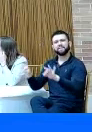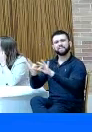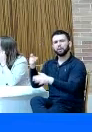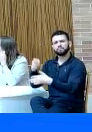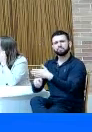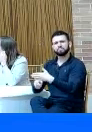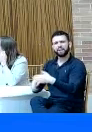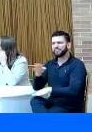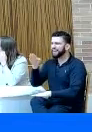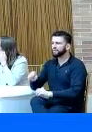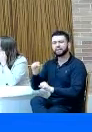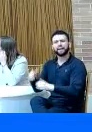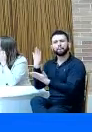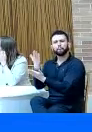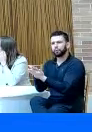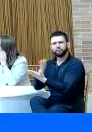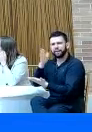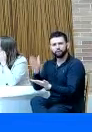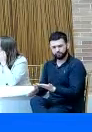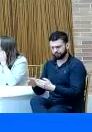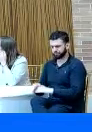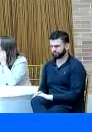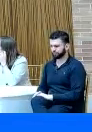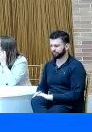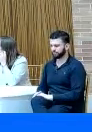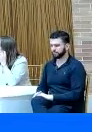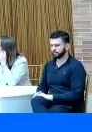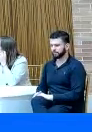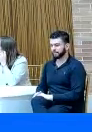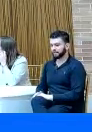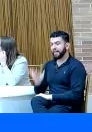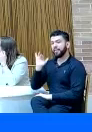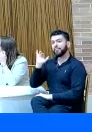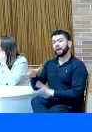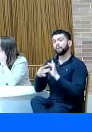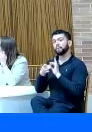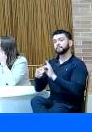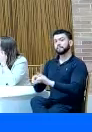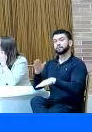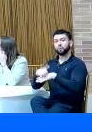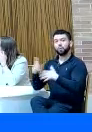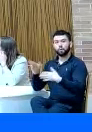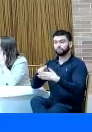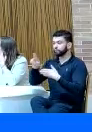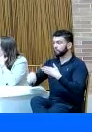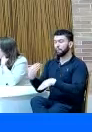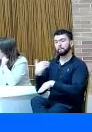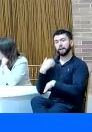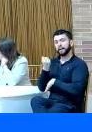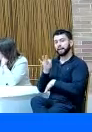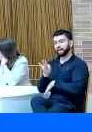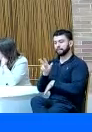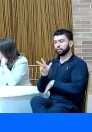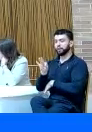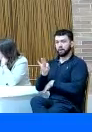values it was based off of this it was based off a report in 1939 by